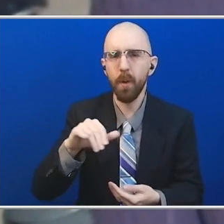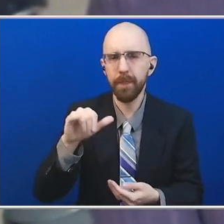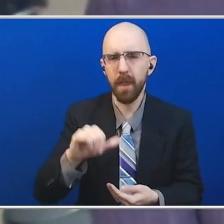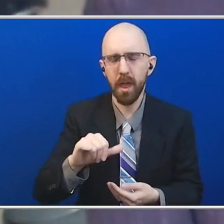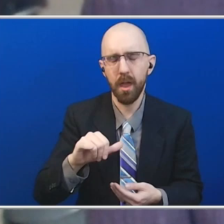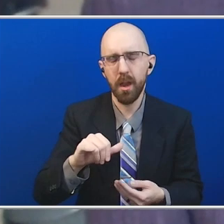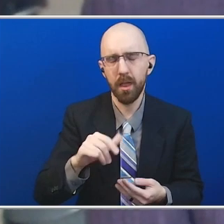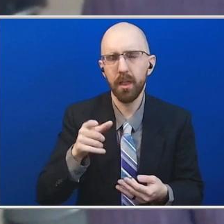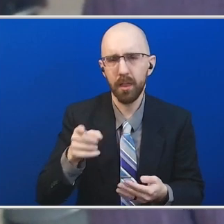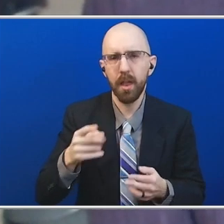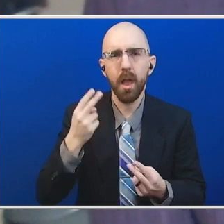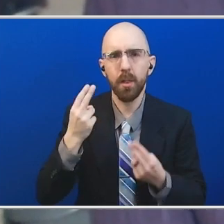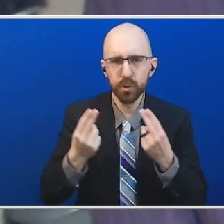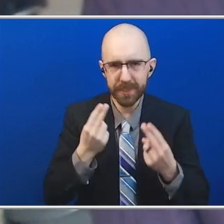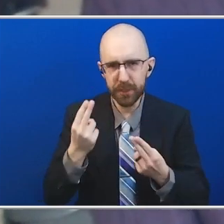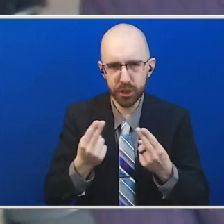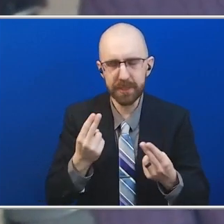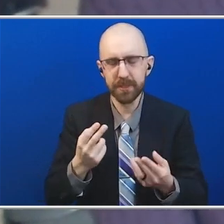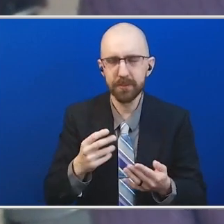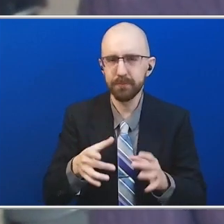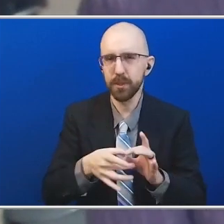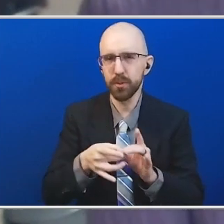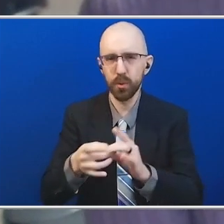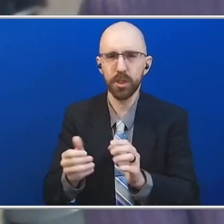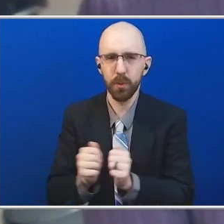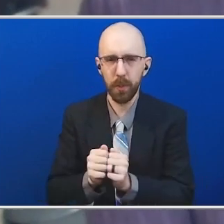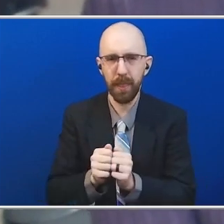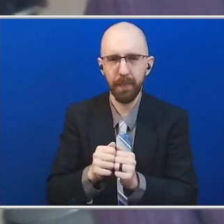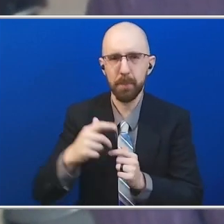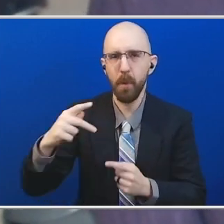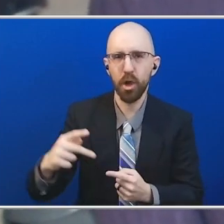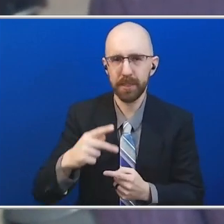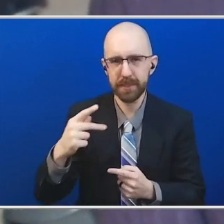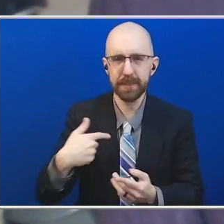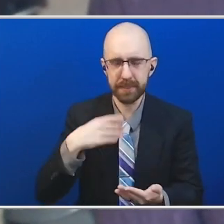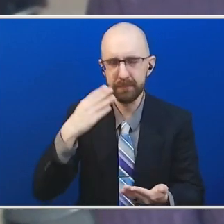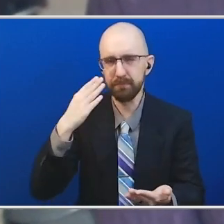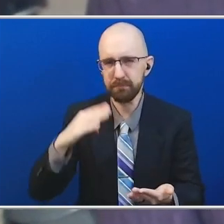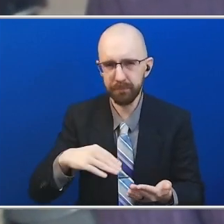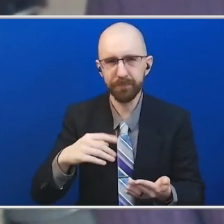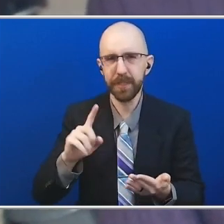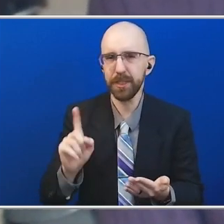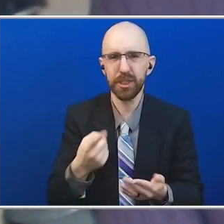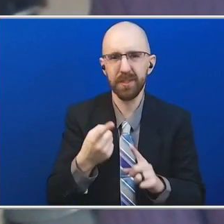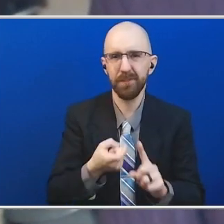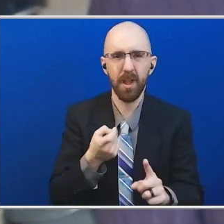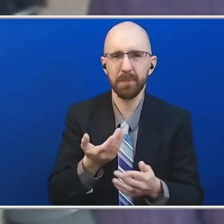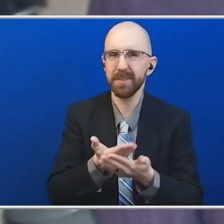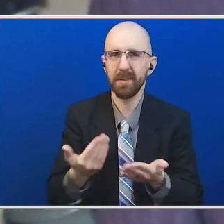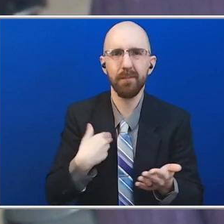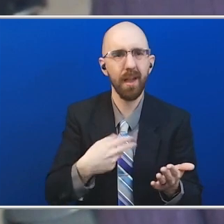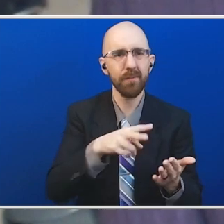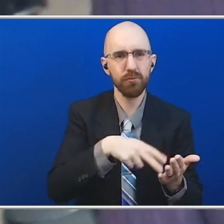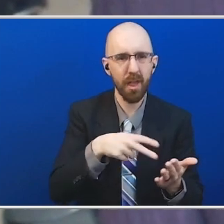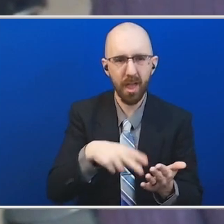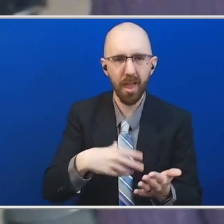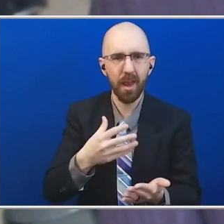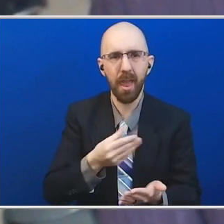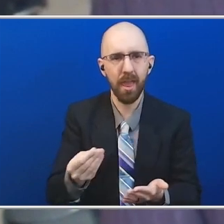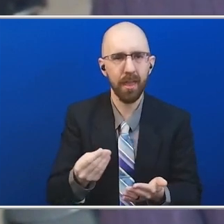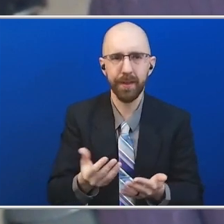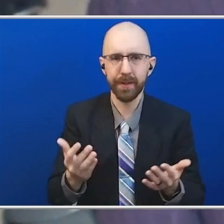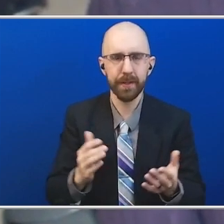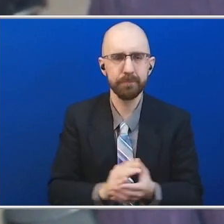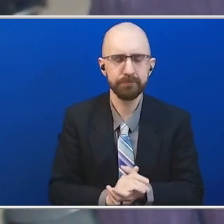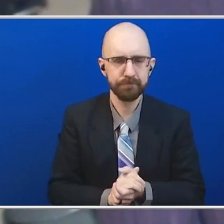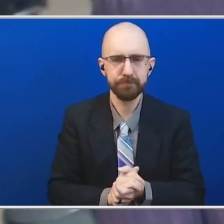were hallucinations associated with Parkinson's, just from stuff I had read and people